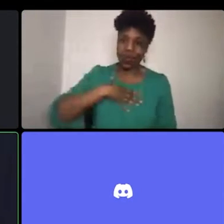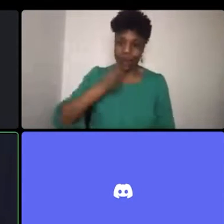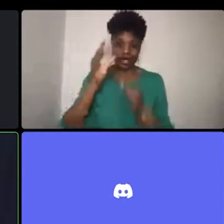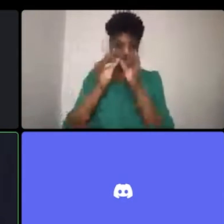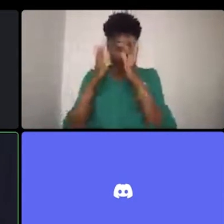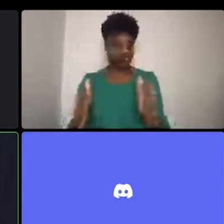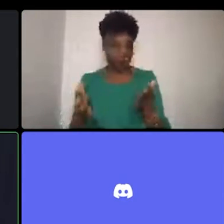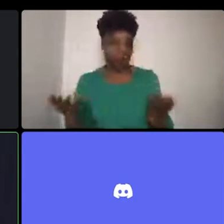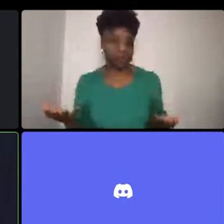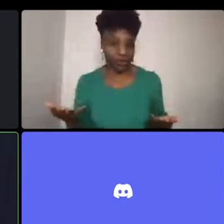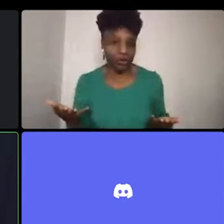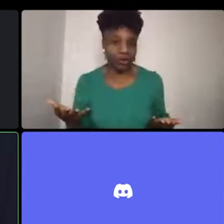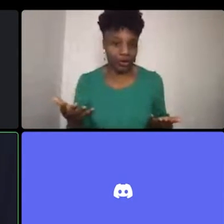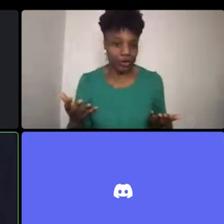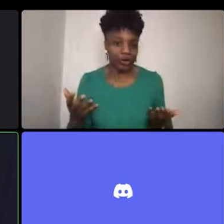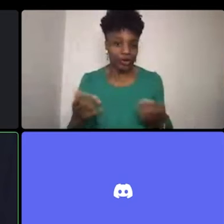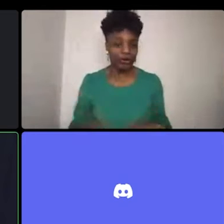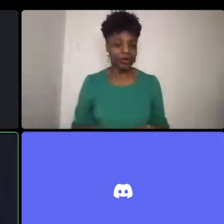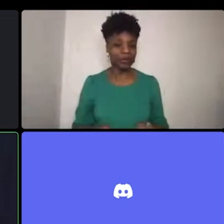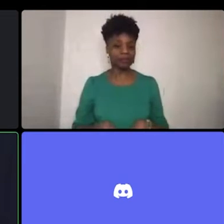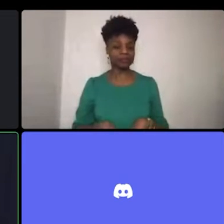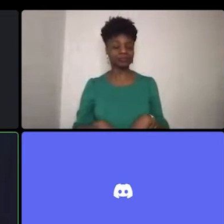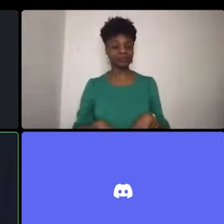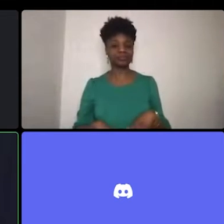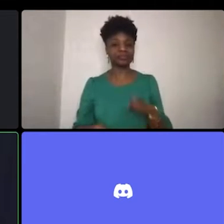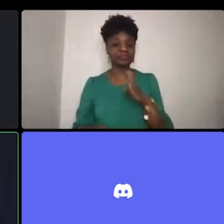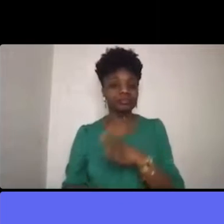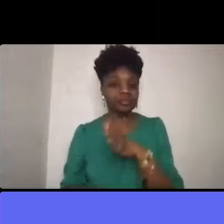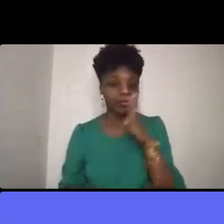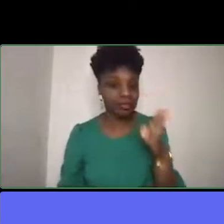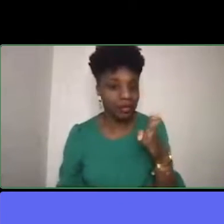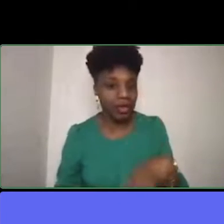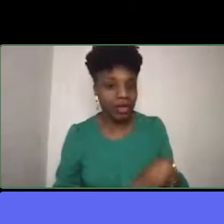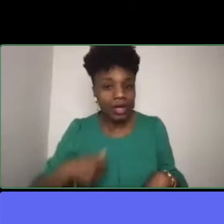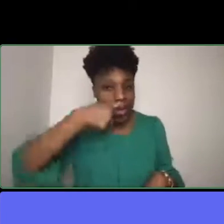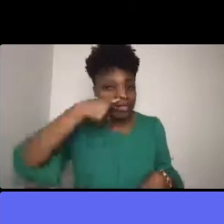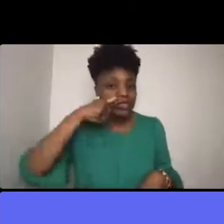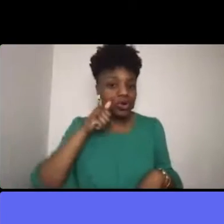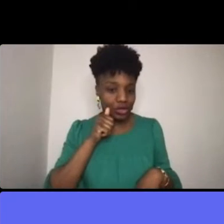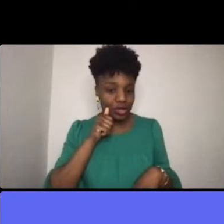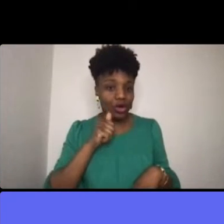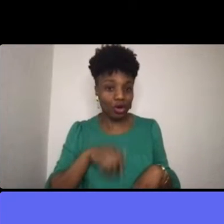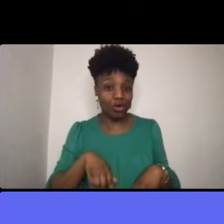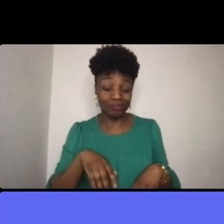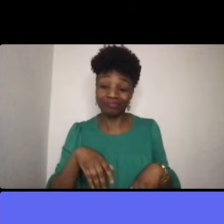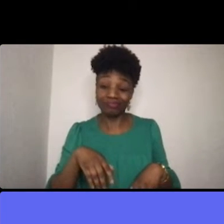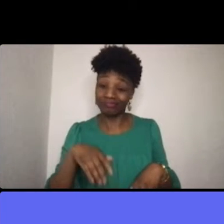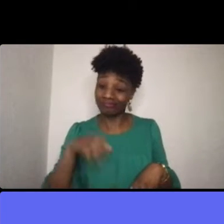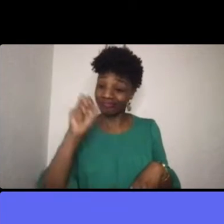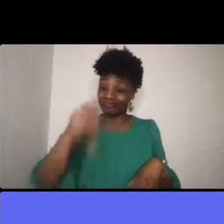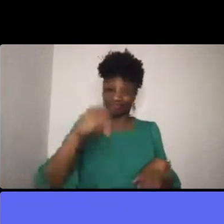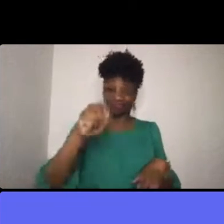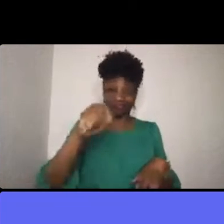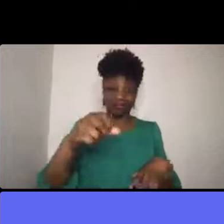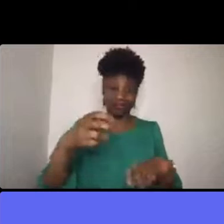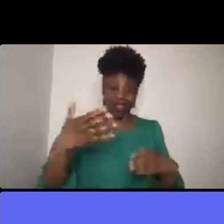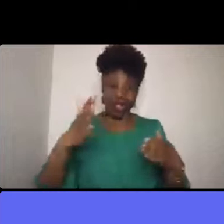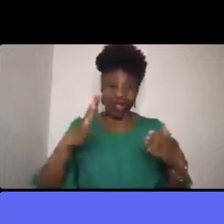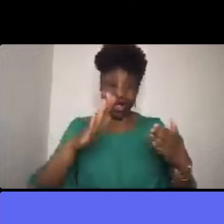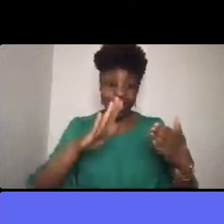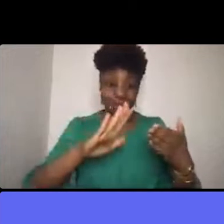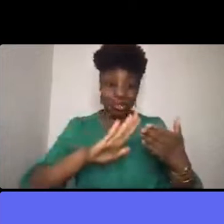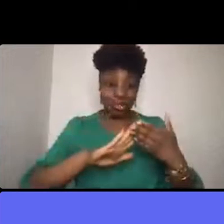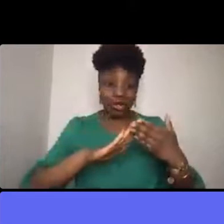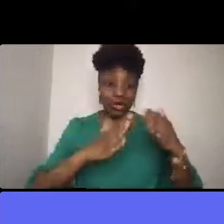Many black people, right? And that's another thing that the community has, raised hell about, if you will, because there should